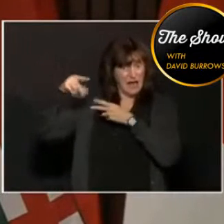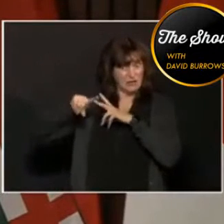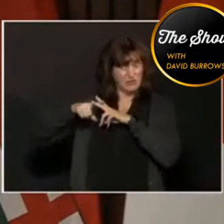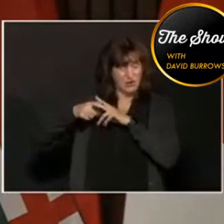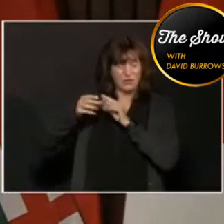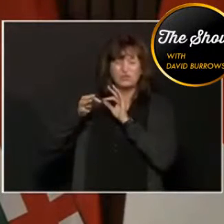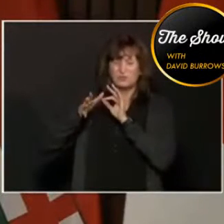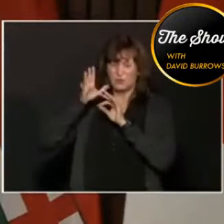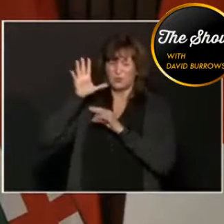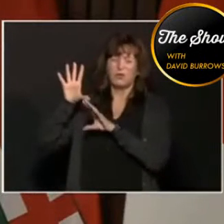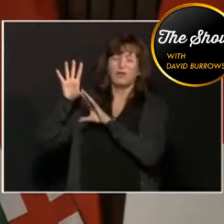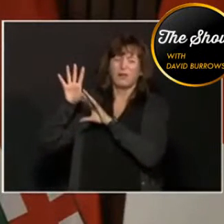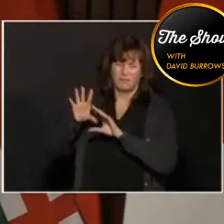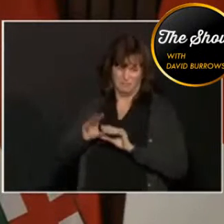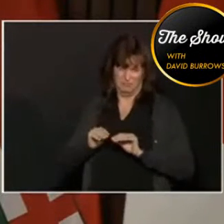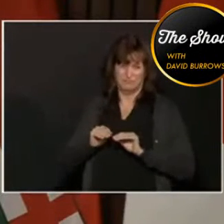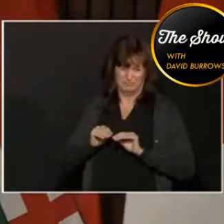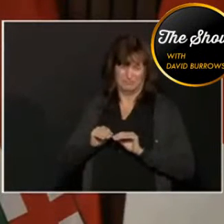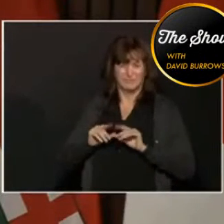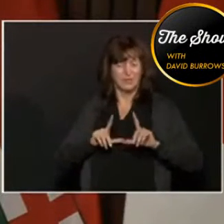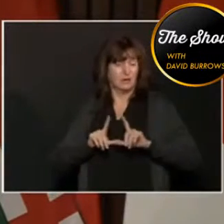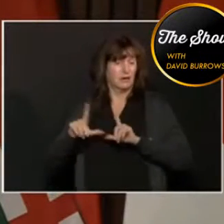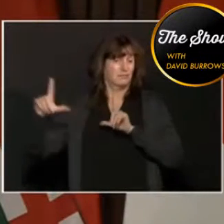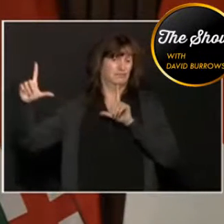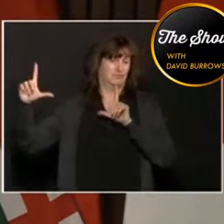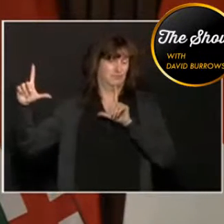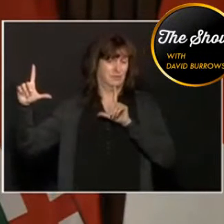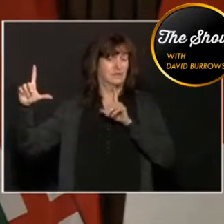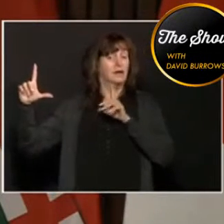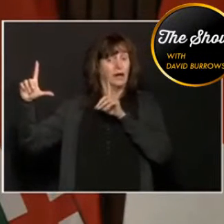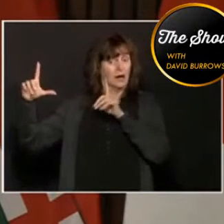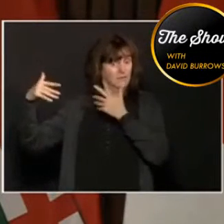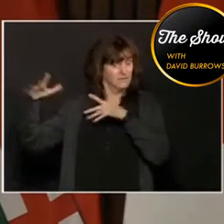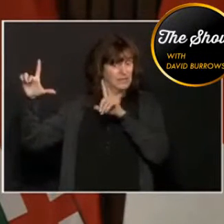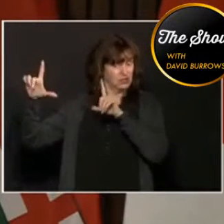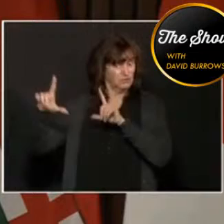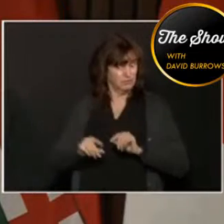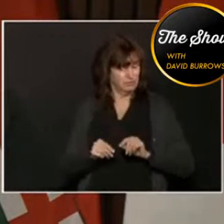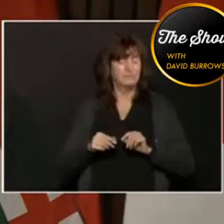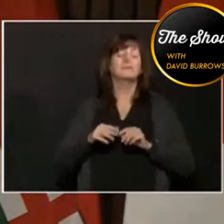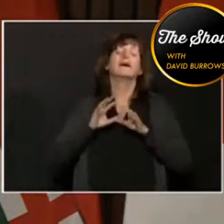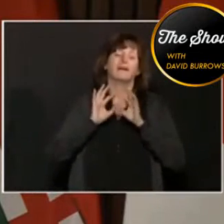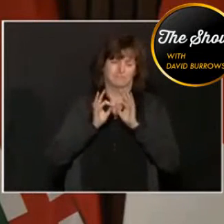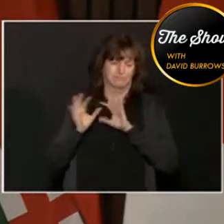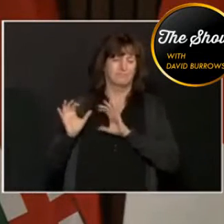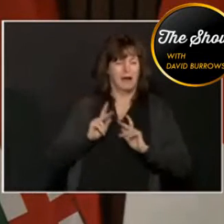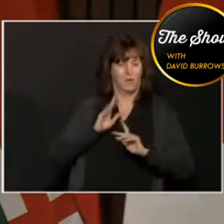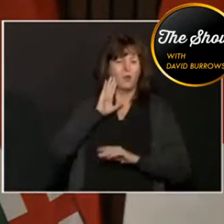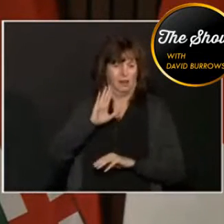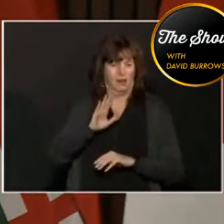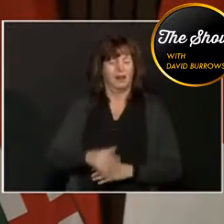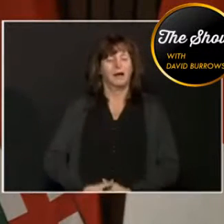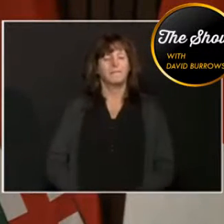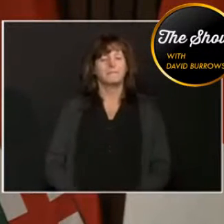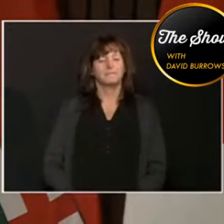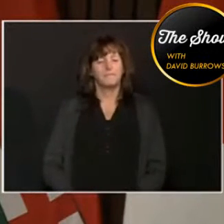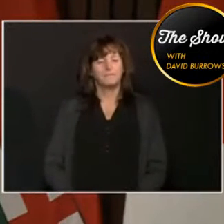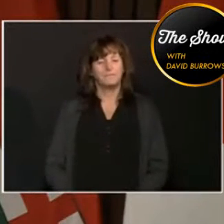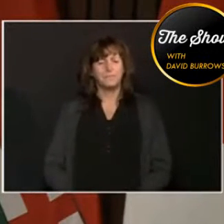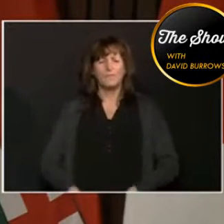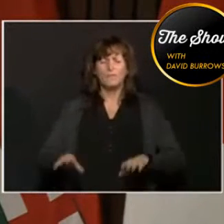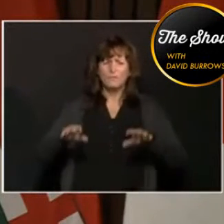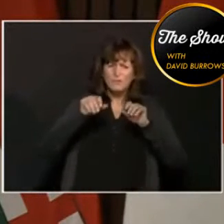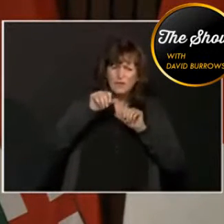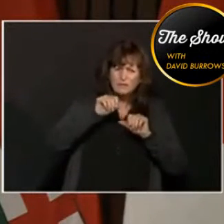done with the slides. I also want to just take a moment to say thank you to the dozens of scientists who work as part of our science